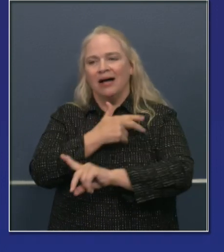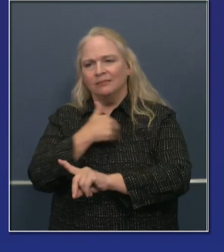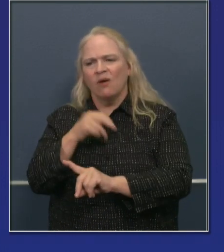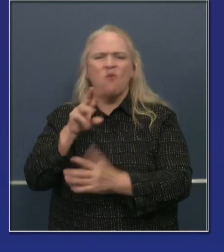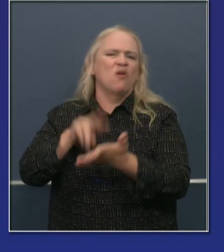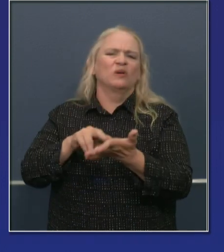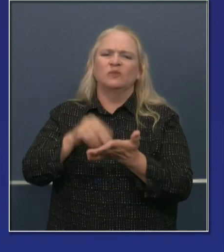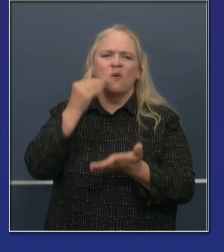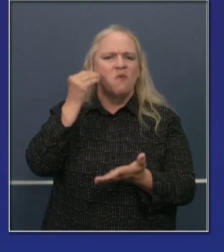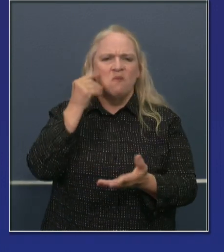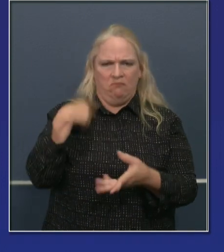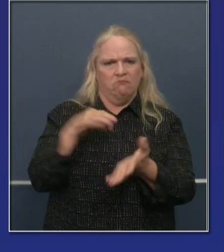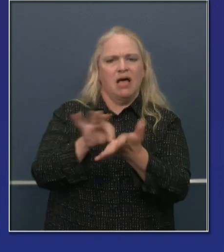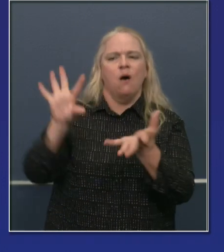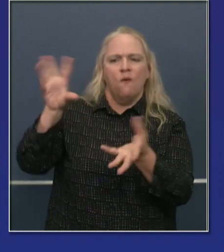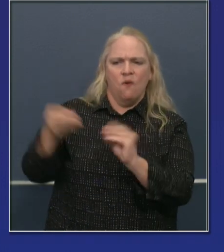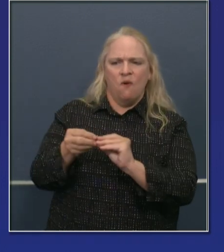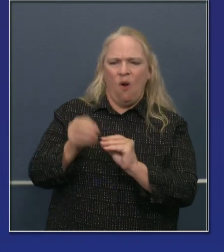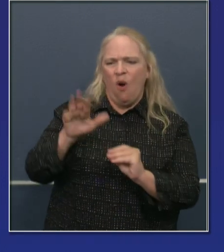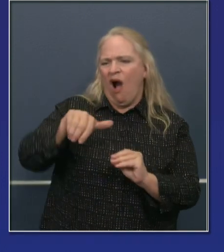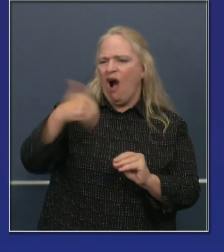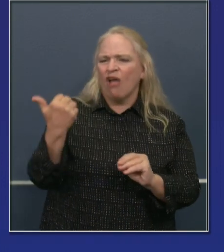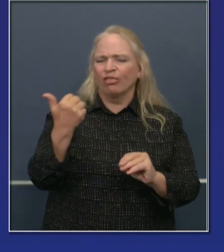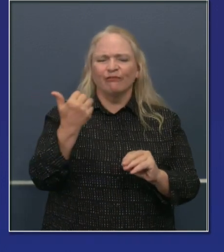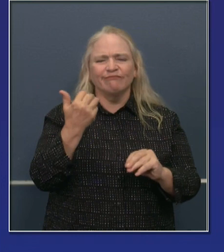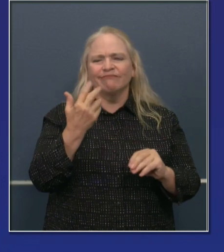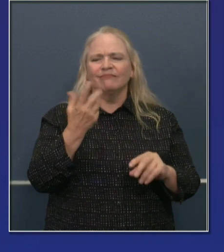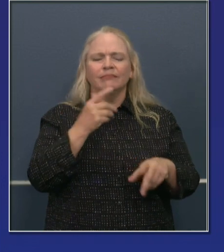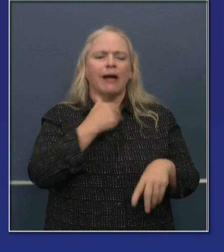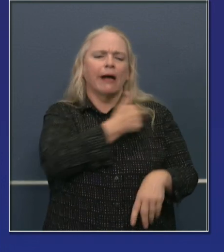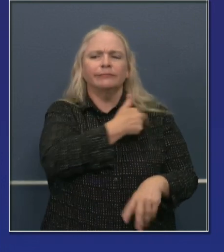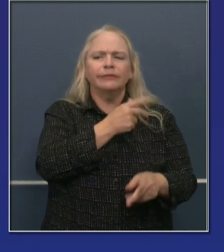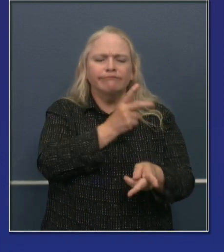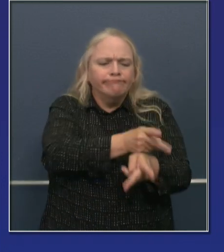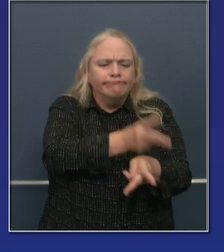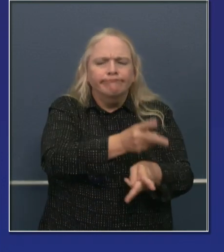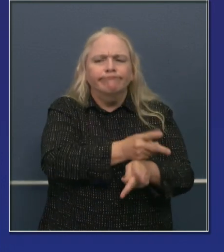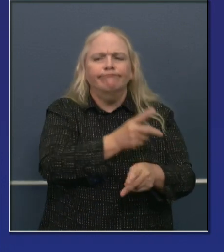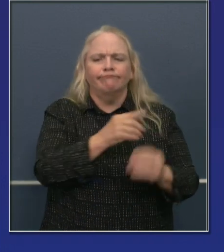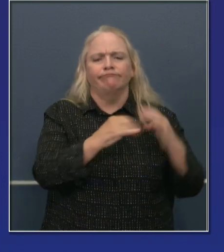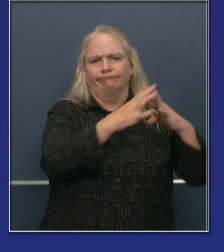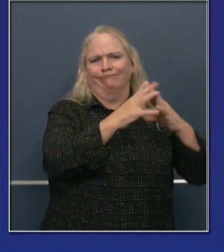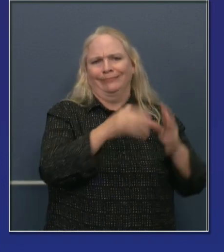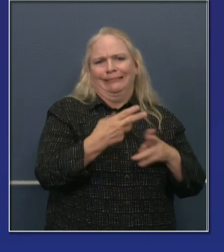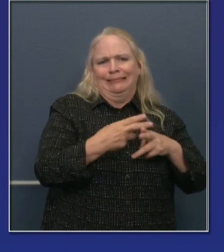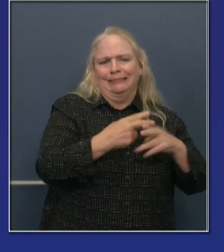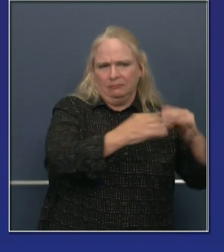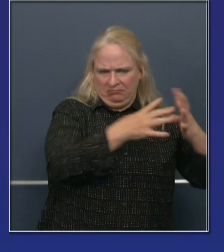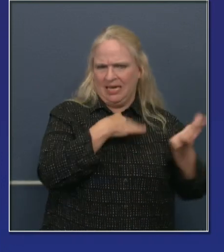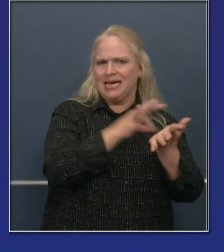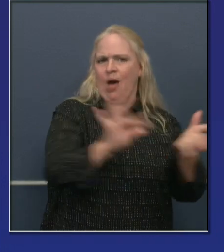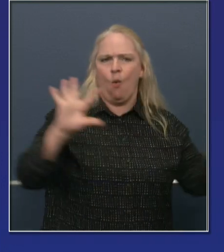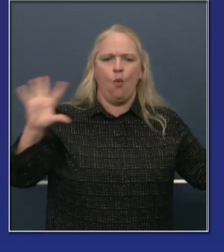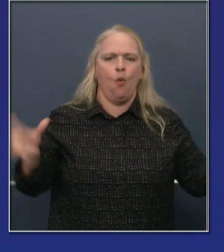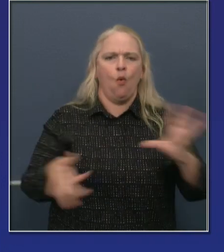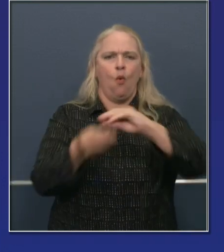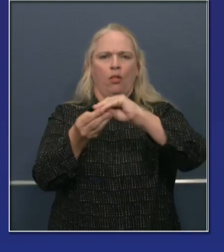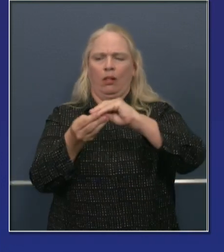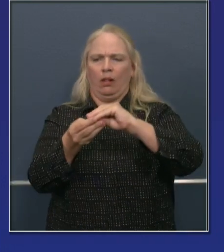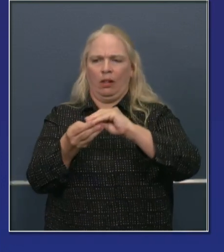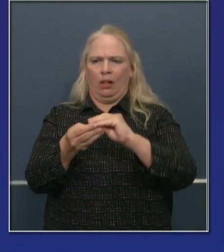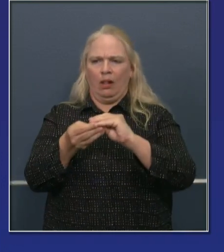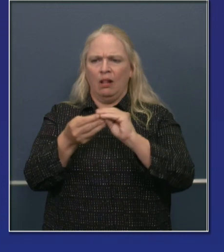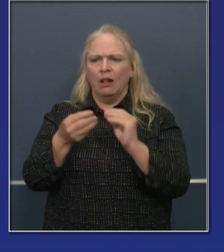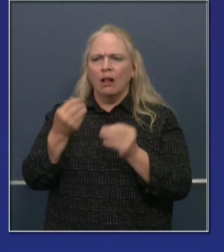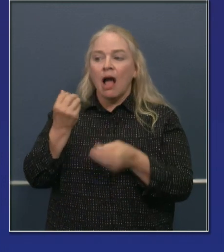rather consistency, you'll see this slide, some of you may be very familiar with, which is total number of licensed beds, total number of